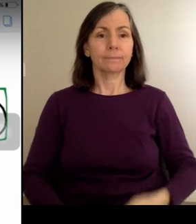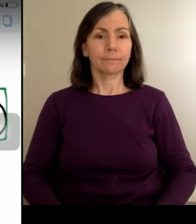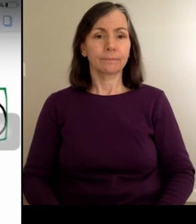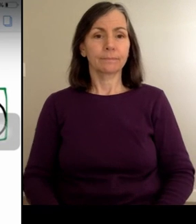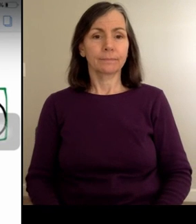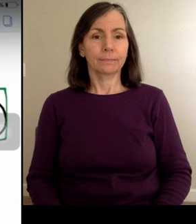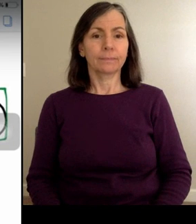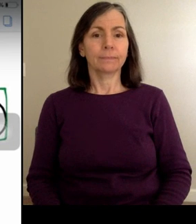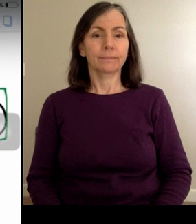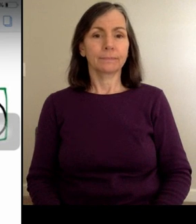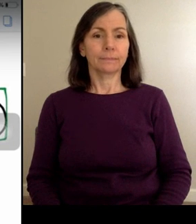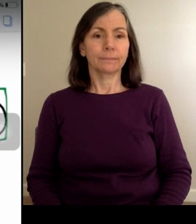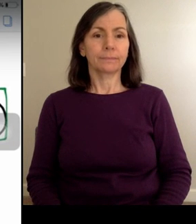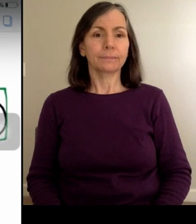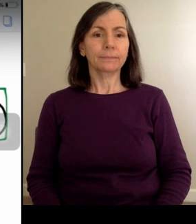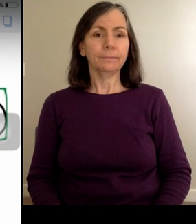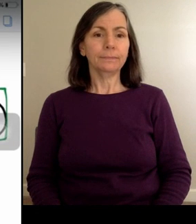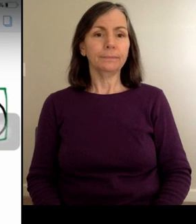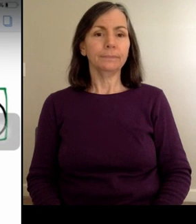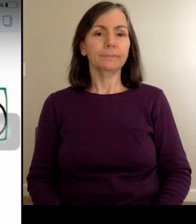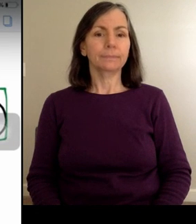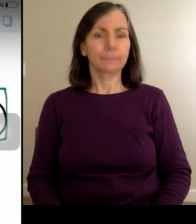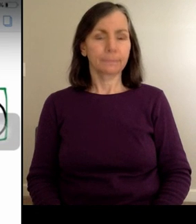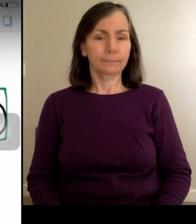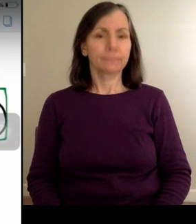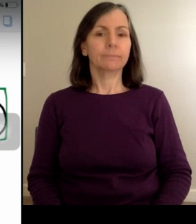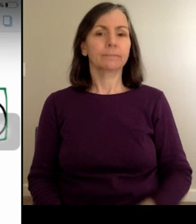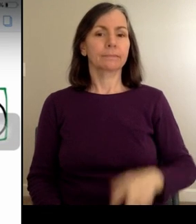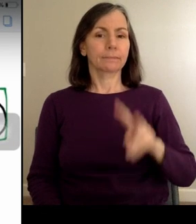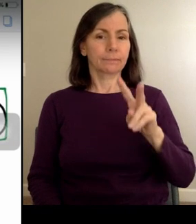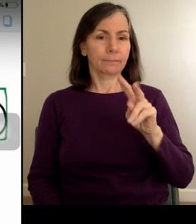and say our vertex is at negative 3, negative 5.